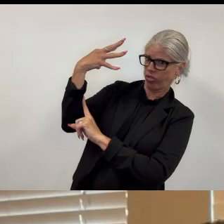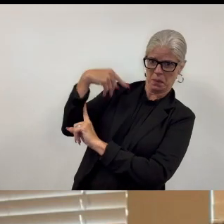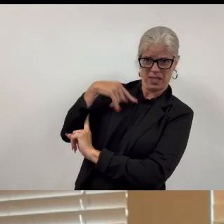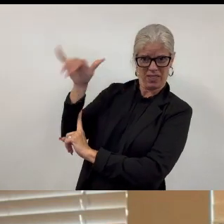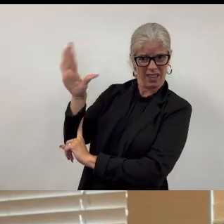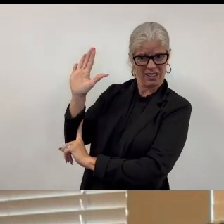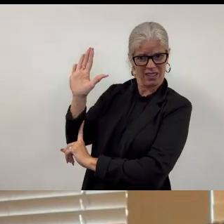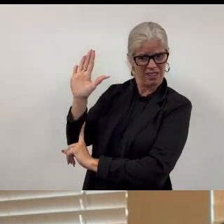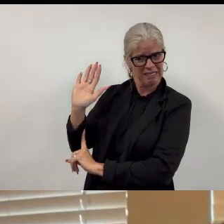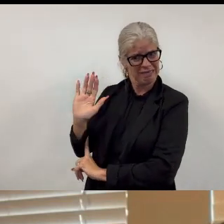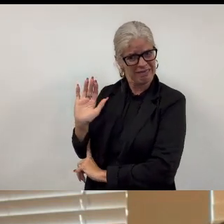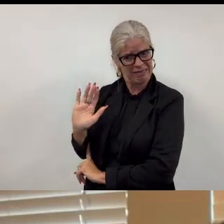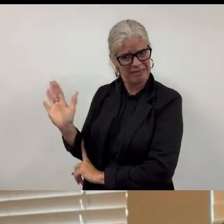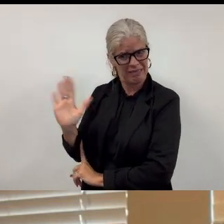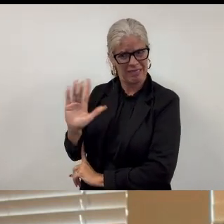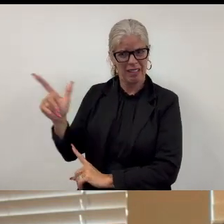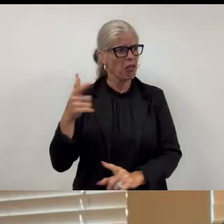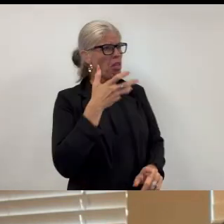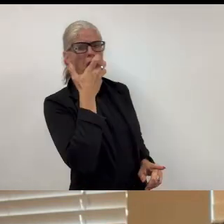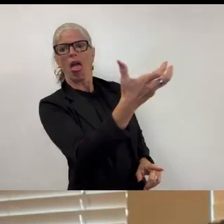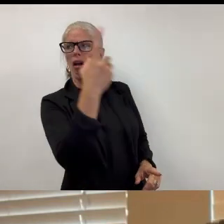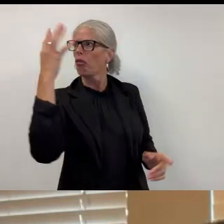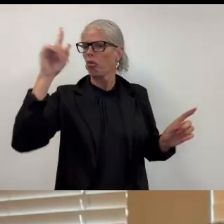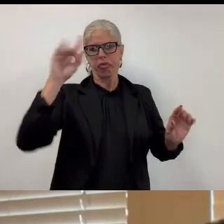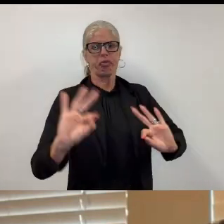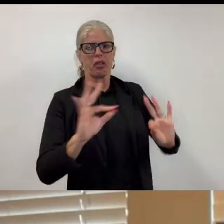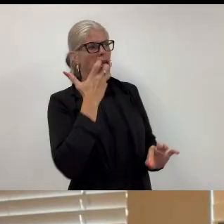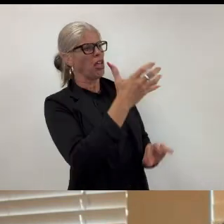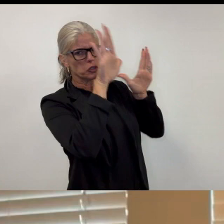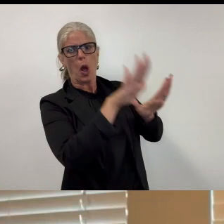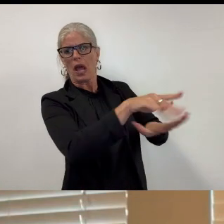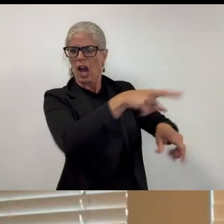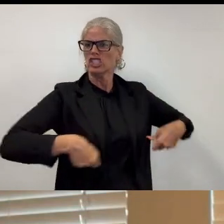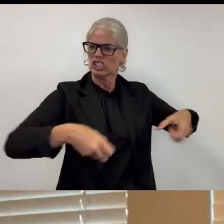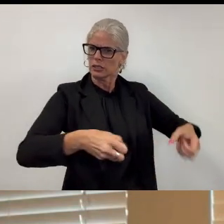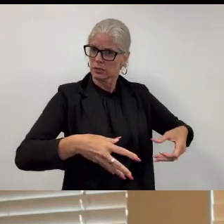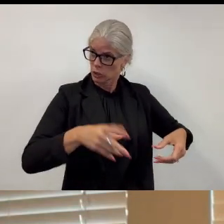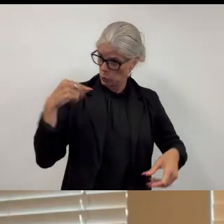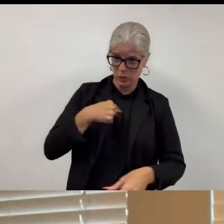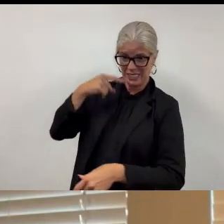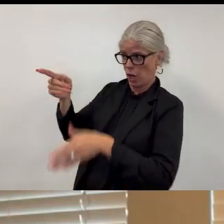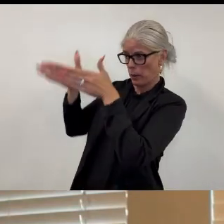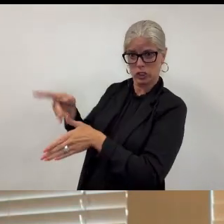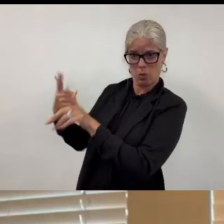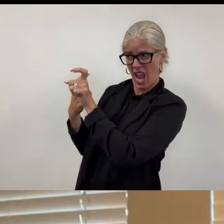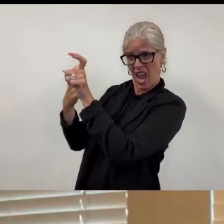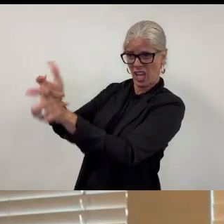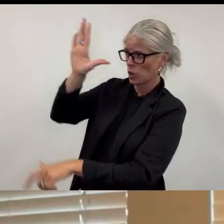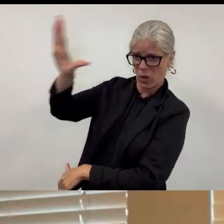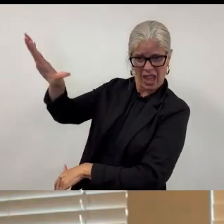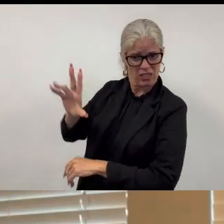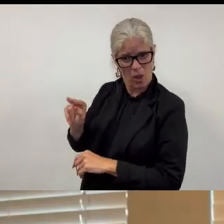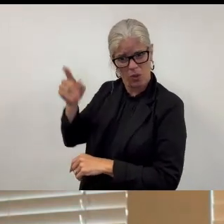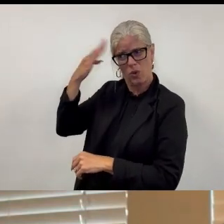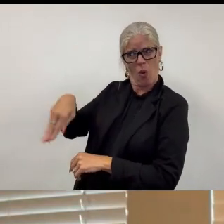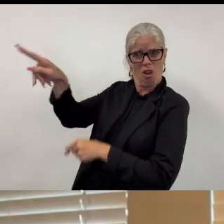feedback is really just from a place of harmless joking for them. Mhm. But that doesn't mean that is how it is received from the